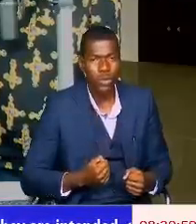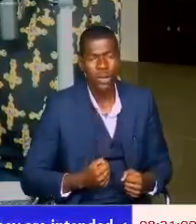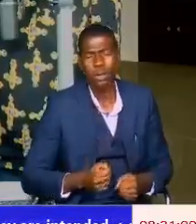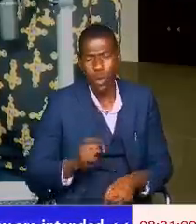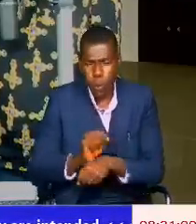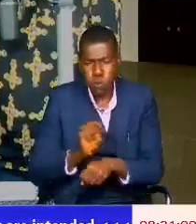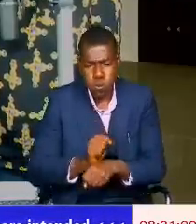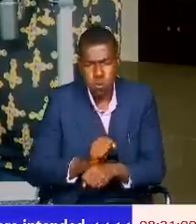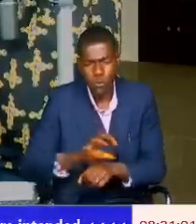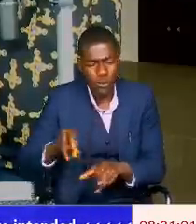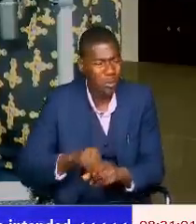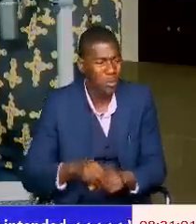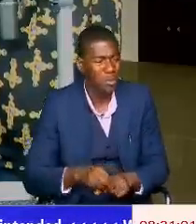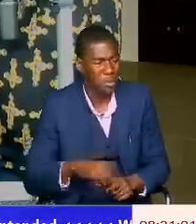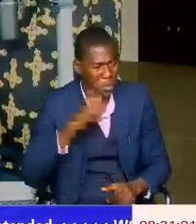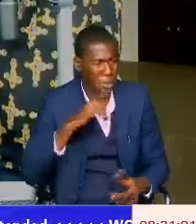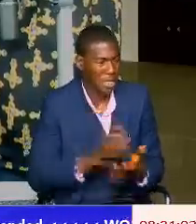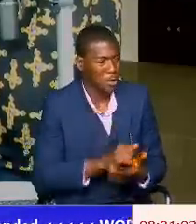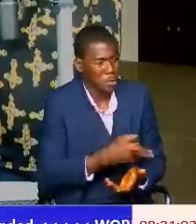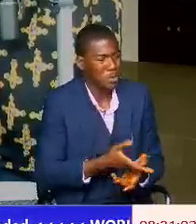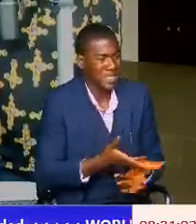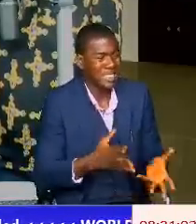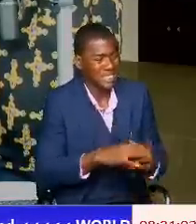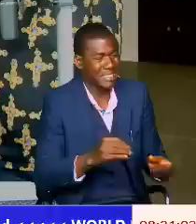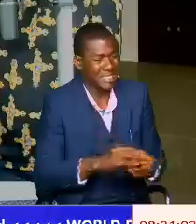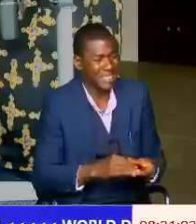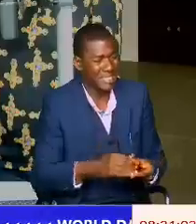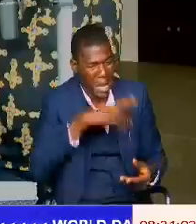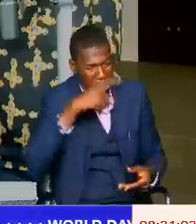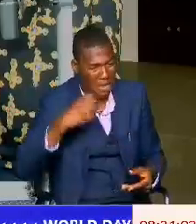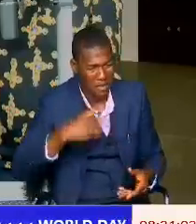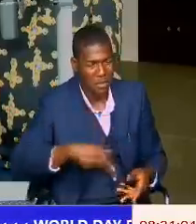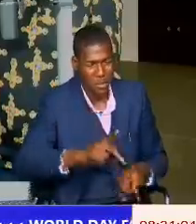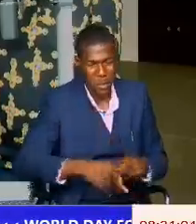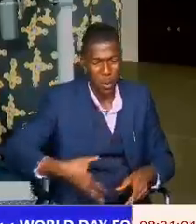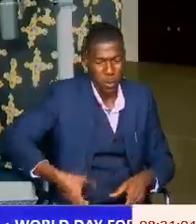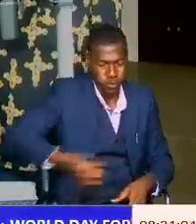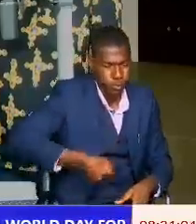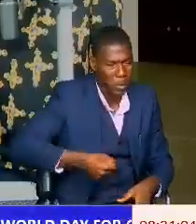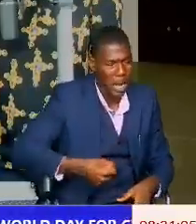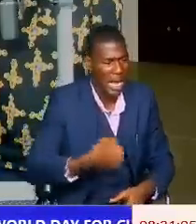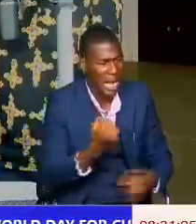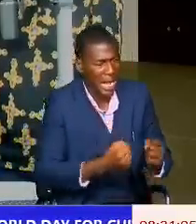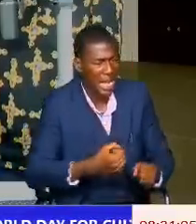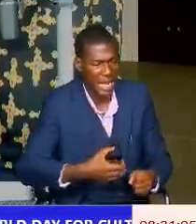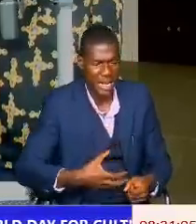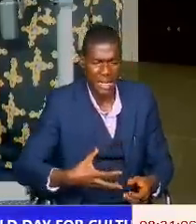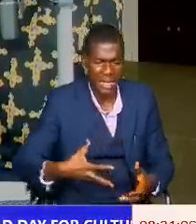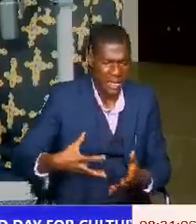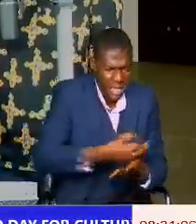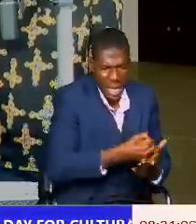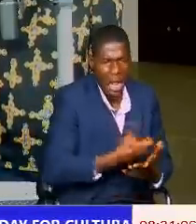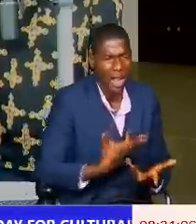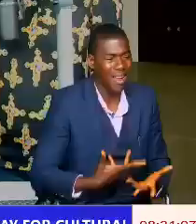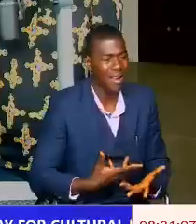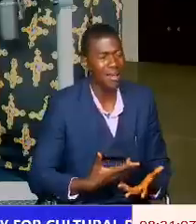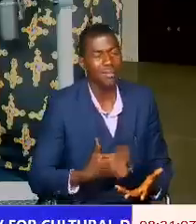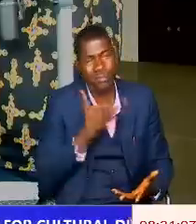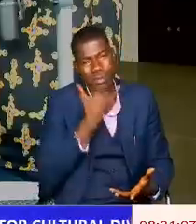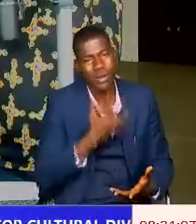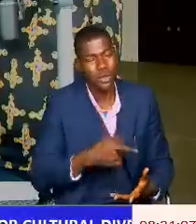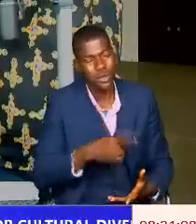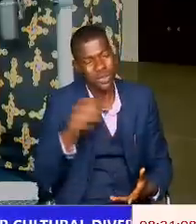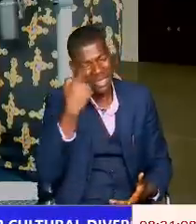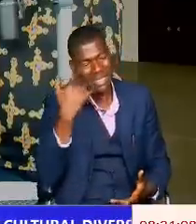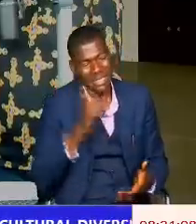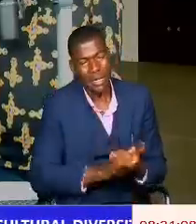to collect people bags, to collect people cars, to enter people houses, to their block road. And you think